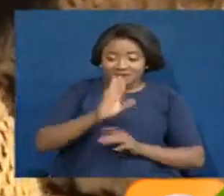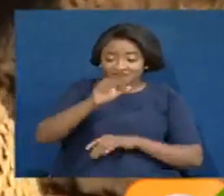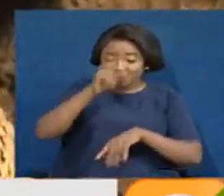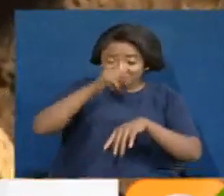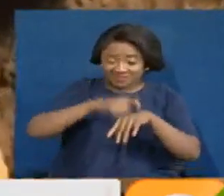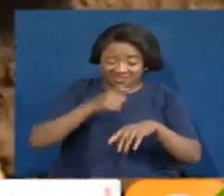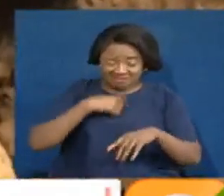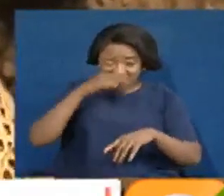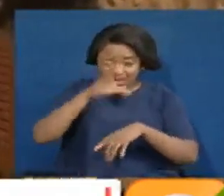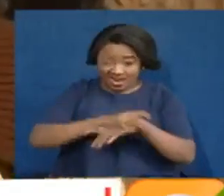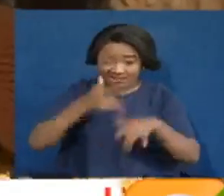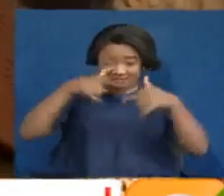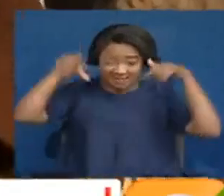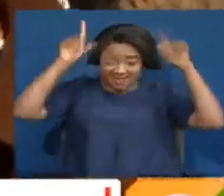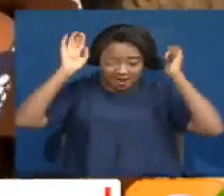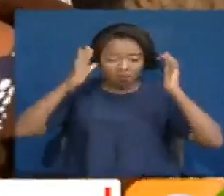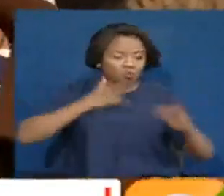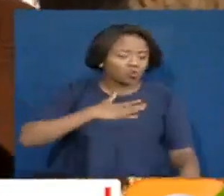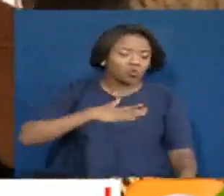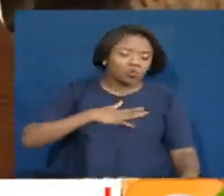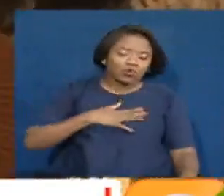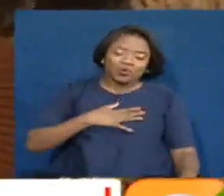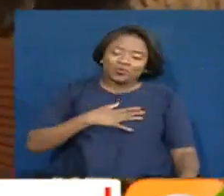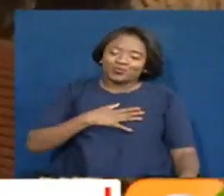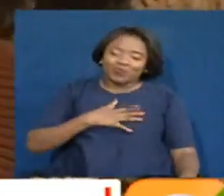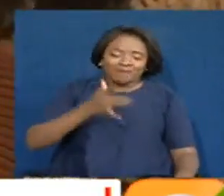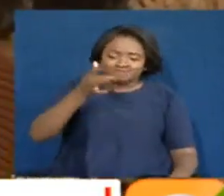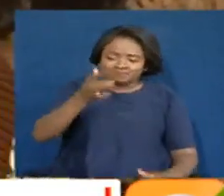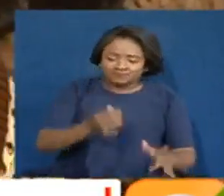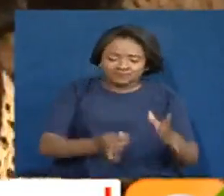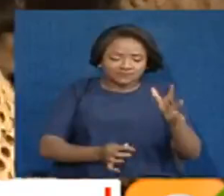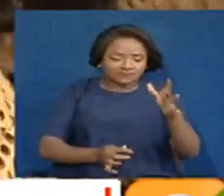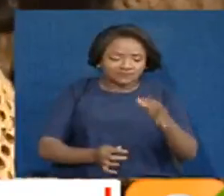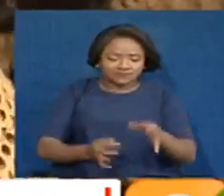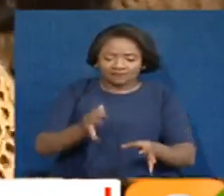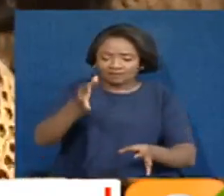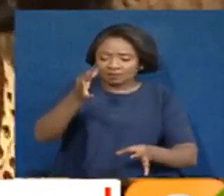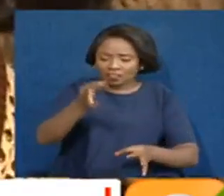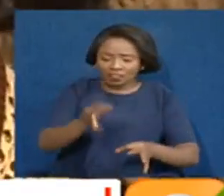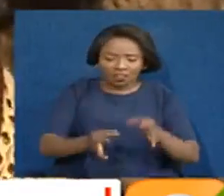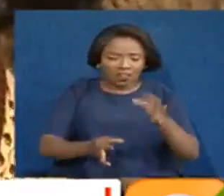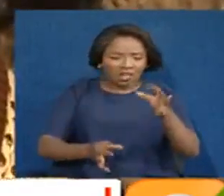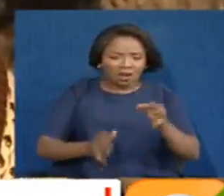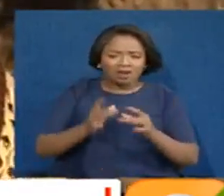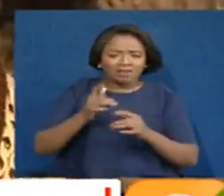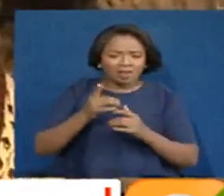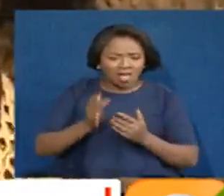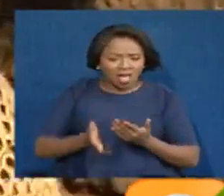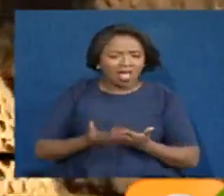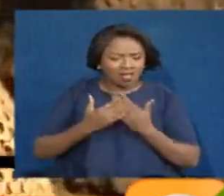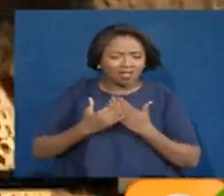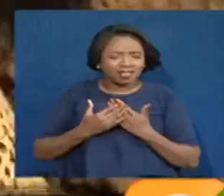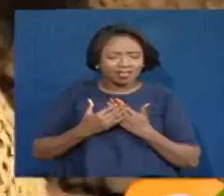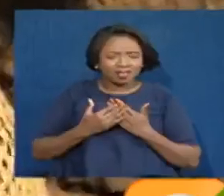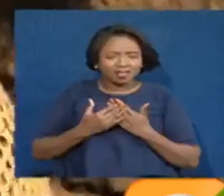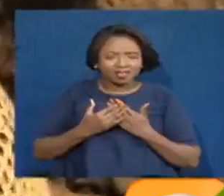sana. Nakamua ngombe, imenisaidia kwa maisha yangu. Nasaidia watoto yangu kwa